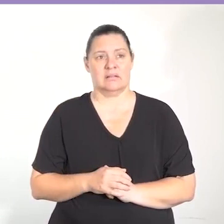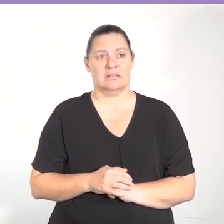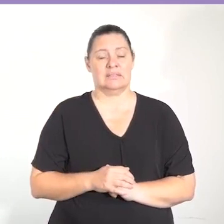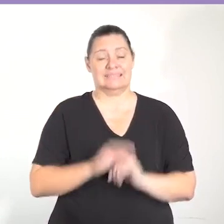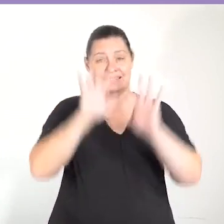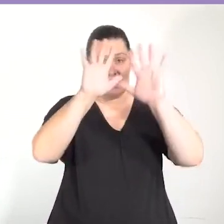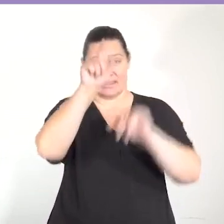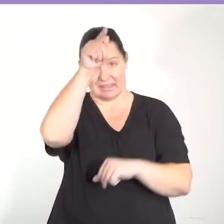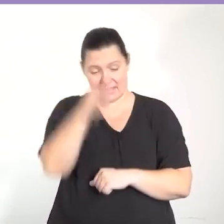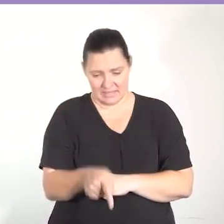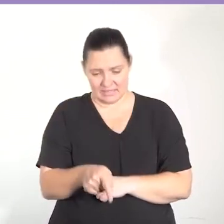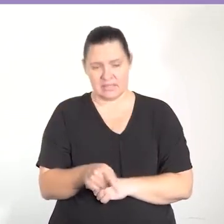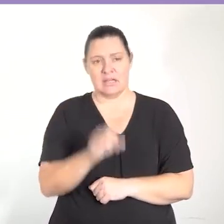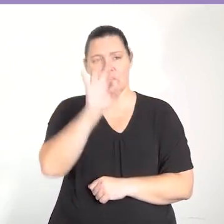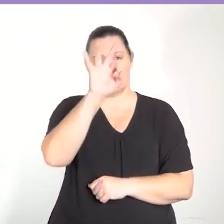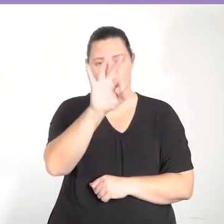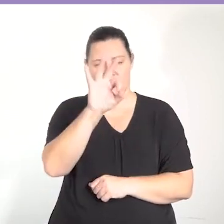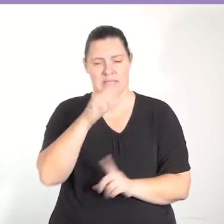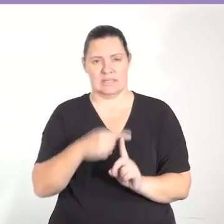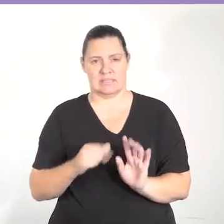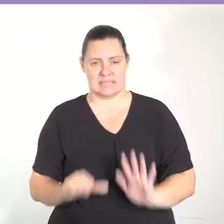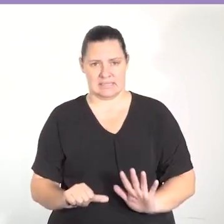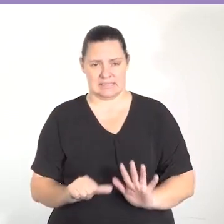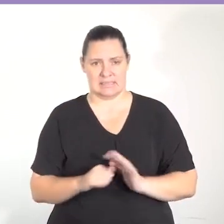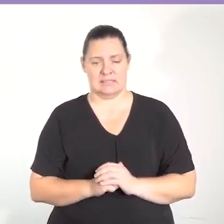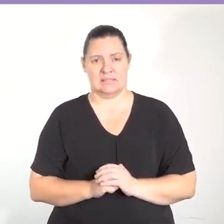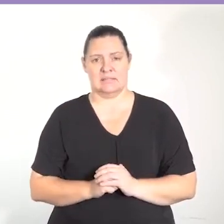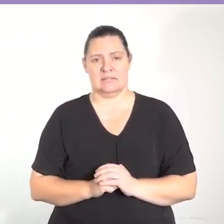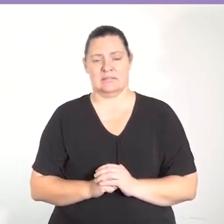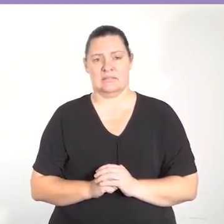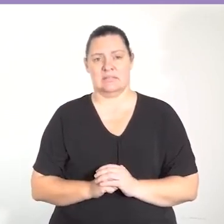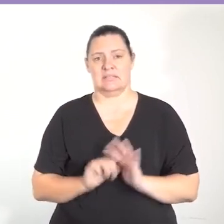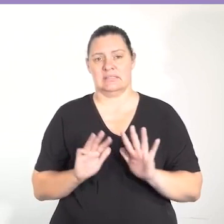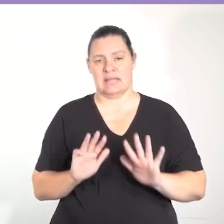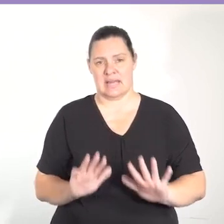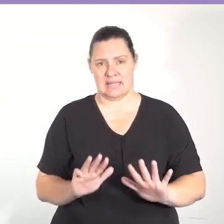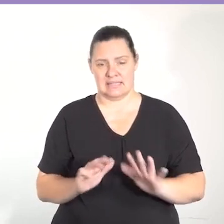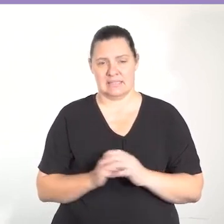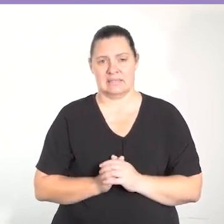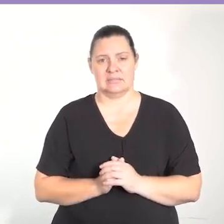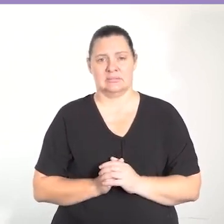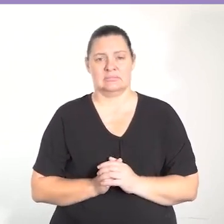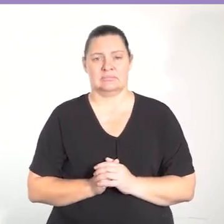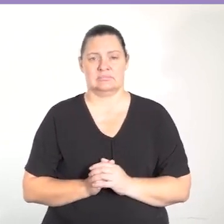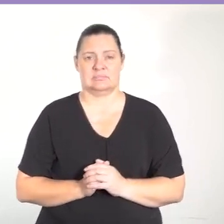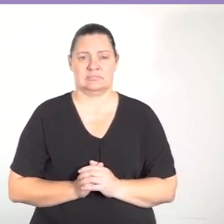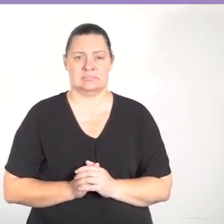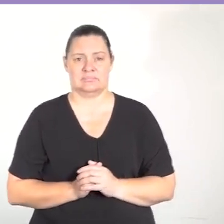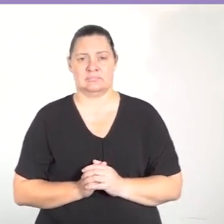have 3 tens, and we are adding 6 tens. So 3 tens and 6 tens gives